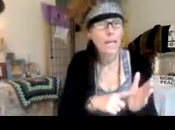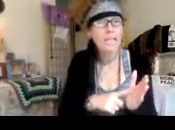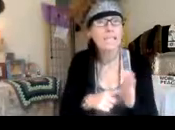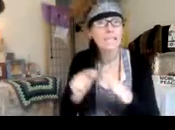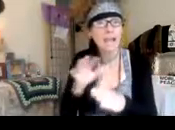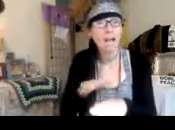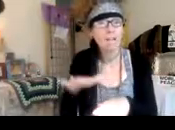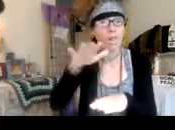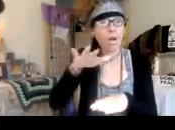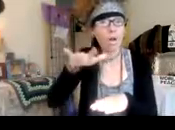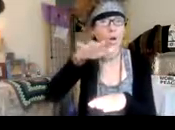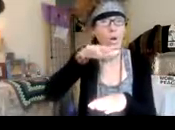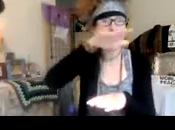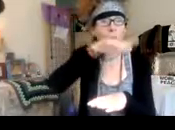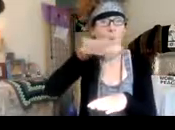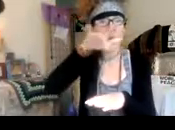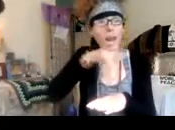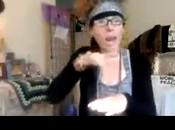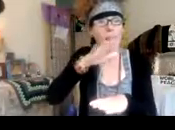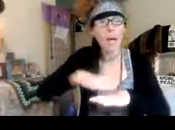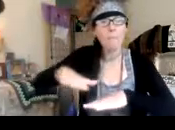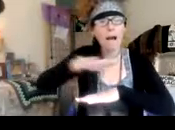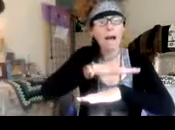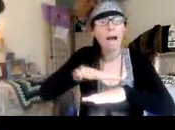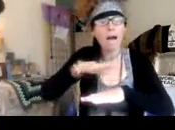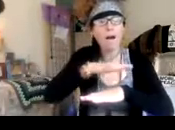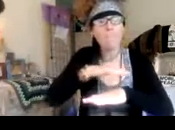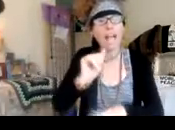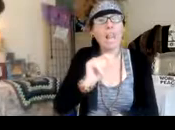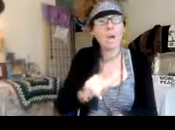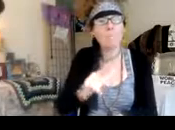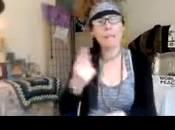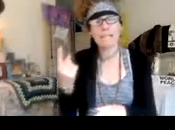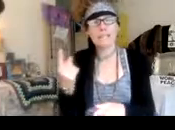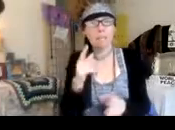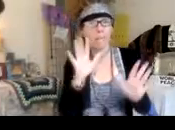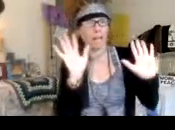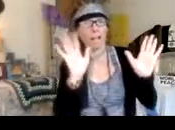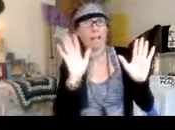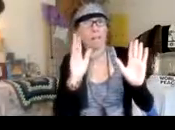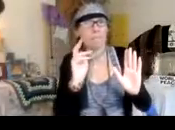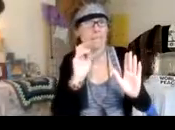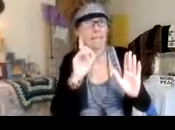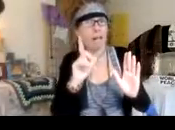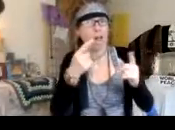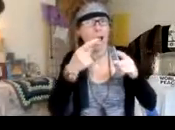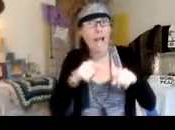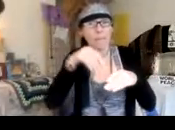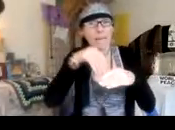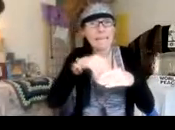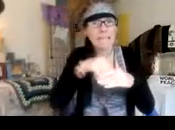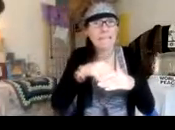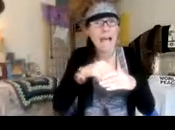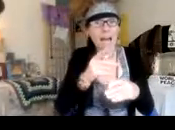Mm-hmm. I mean, something mystical inside the aluminum was doing something like happened inside of copper. You can't